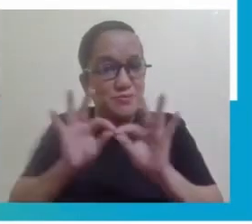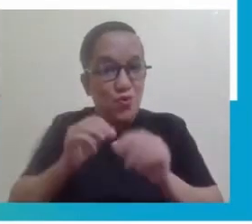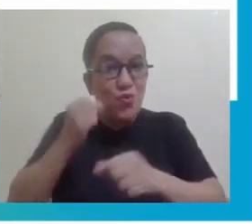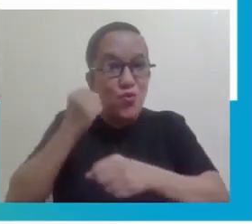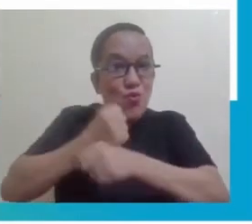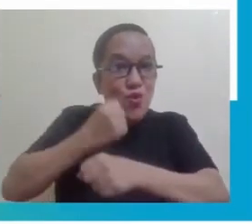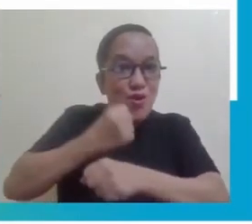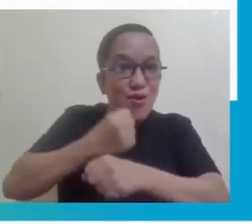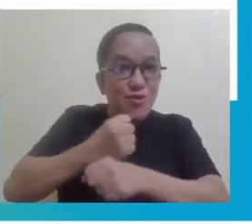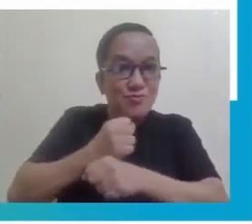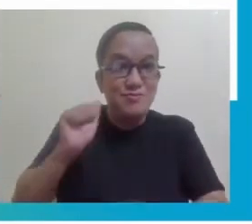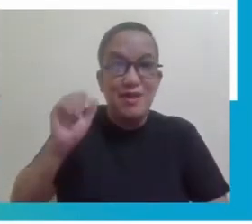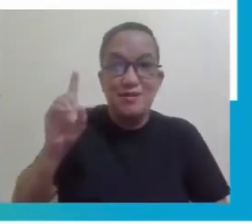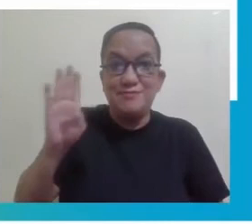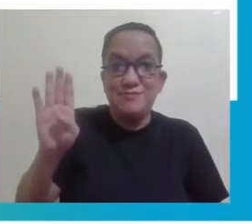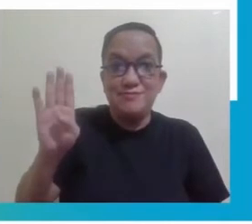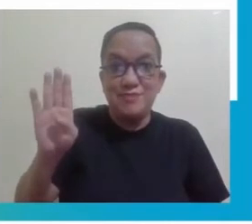for joining us.